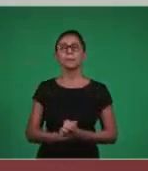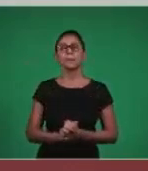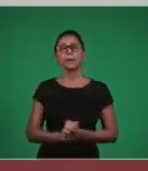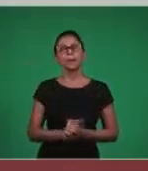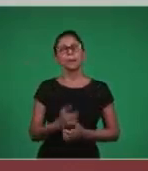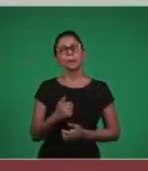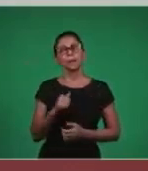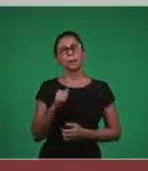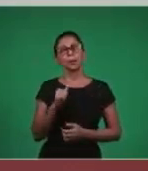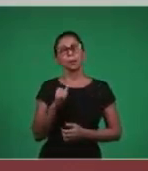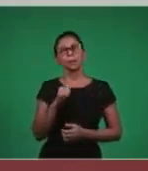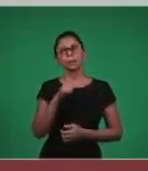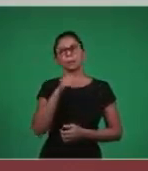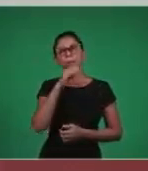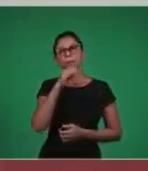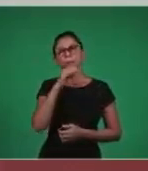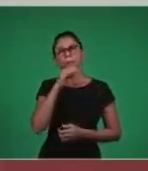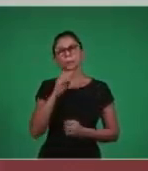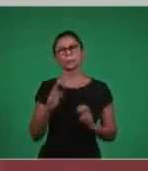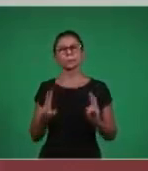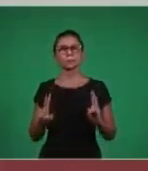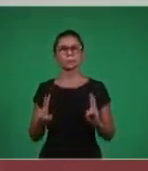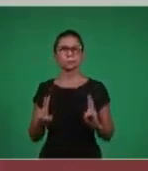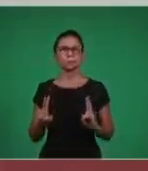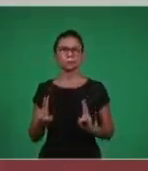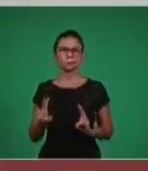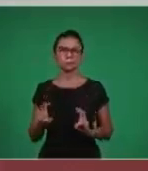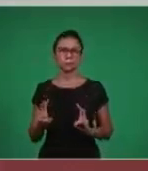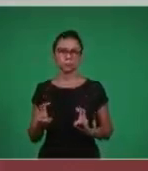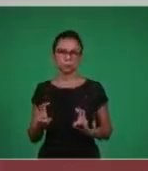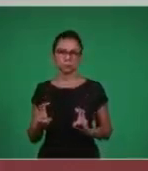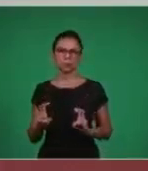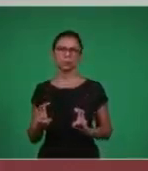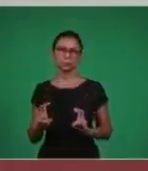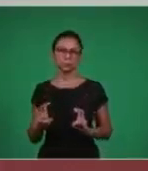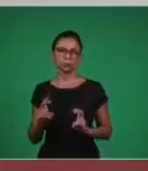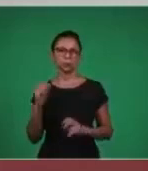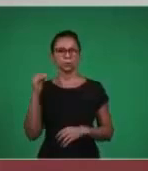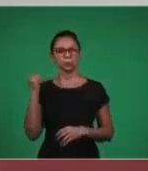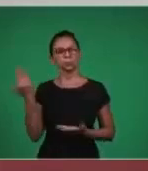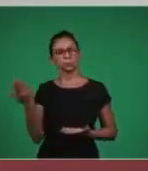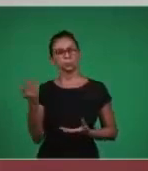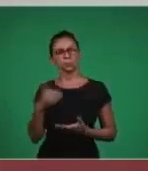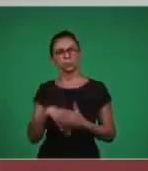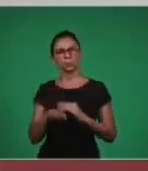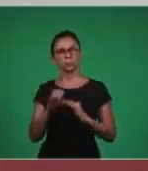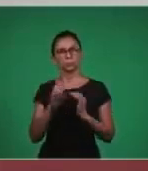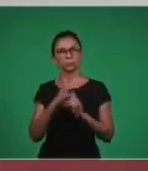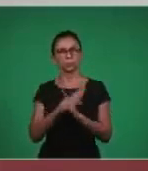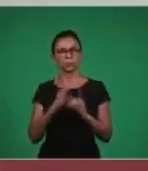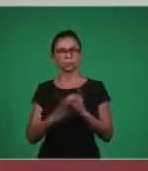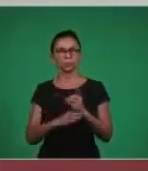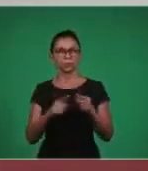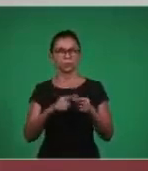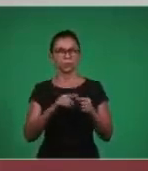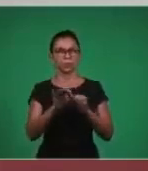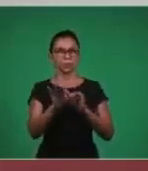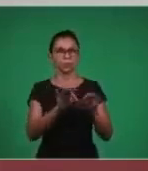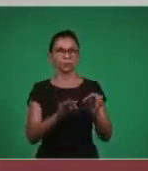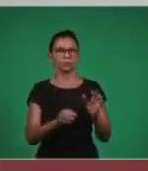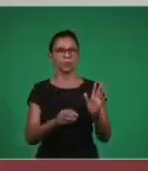the church about the topic that was going to be spoken of in the service, organization and